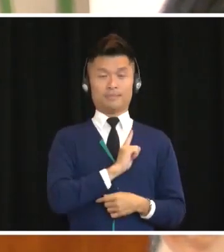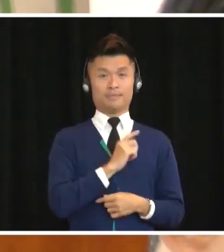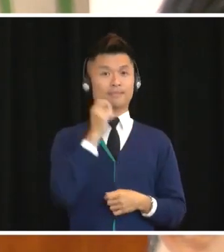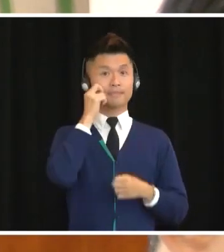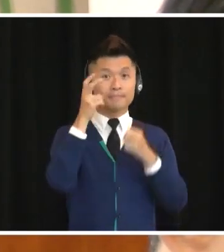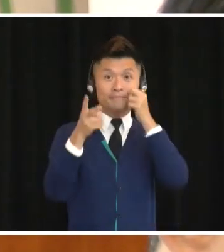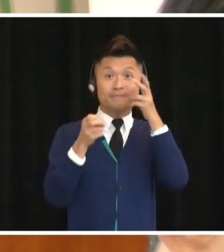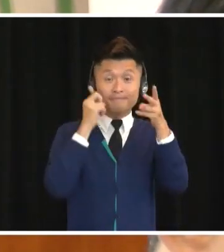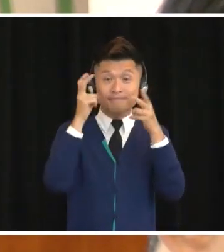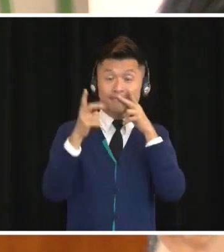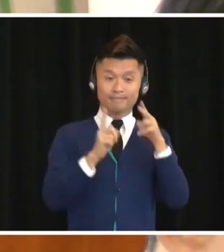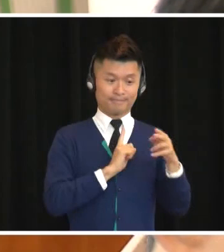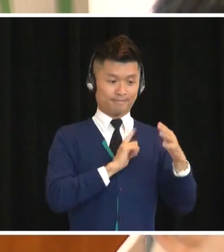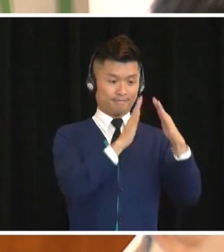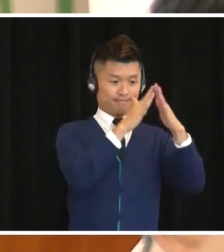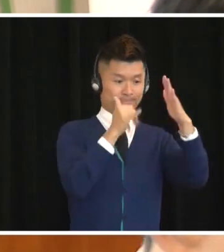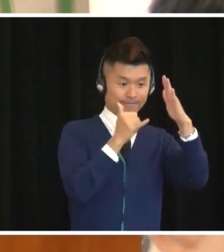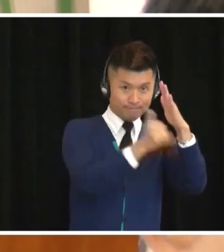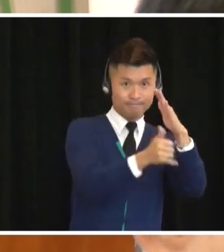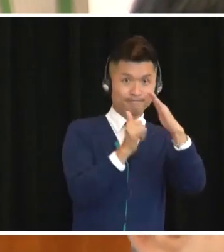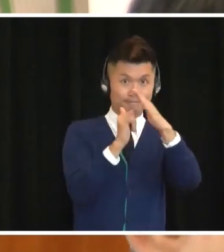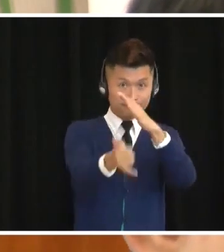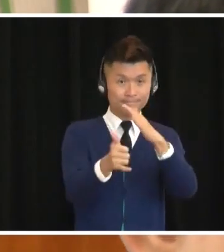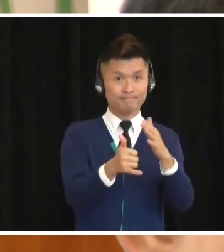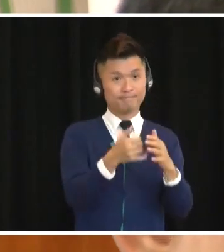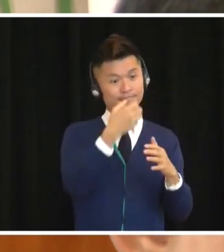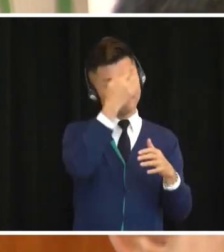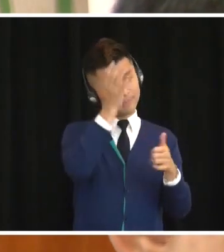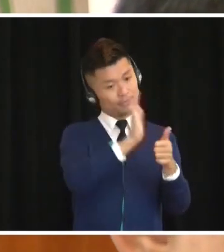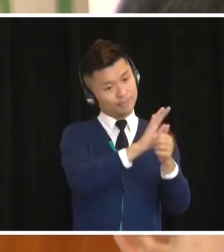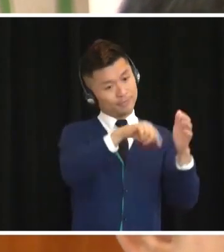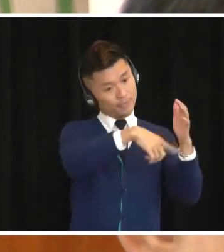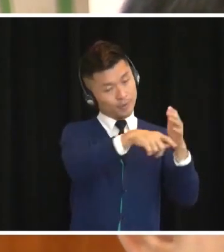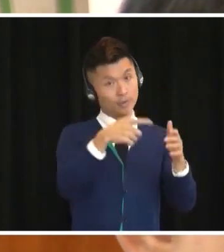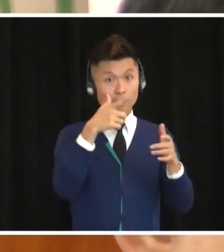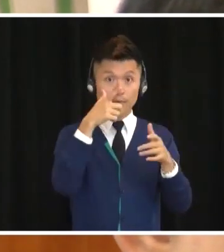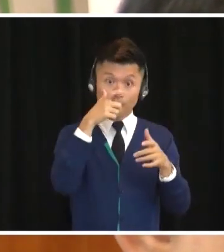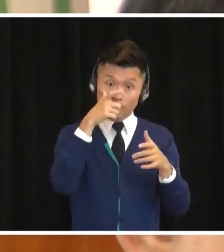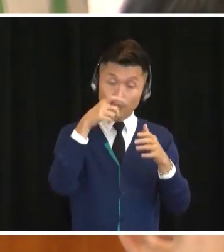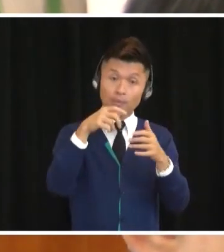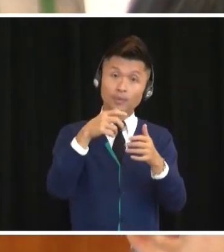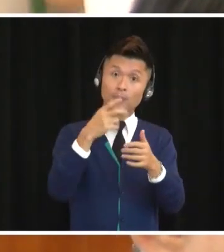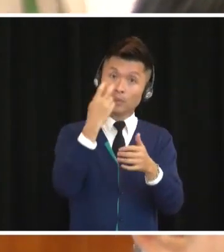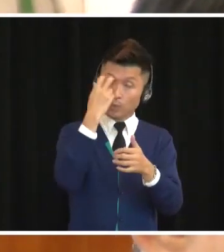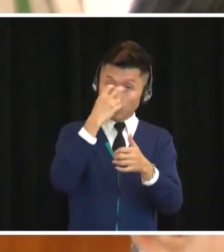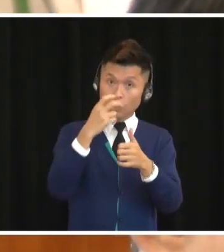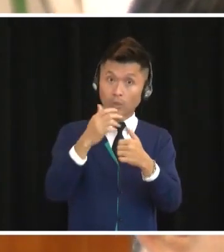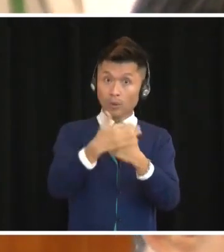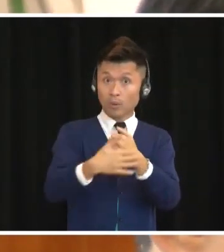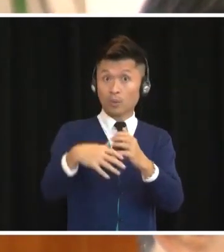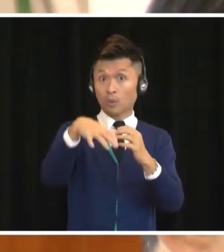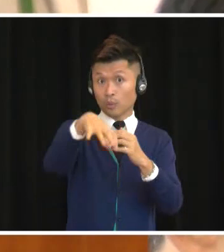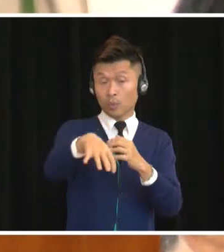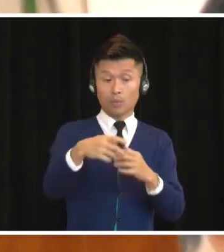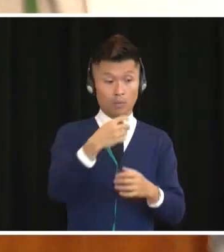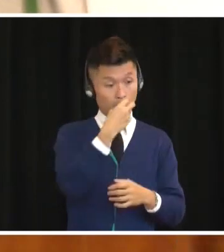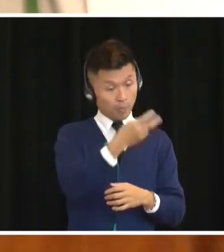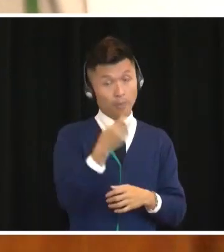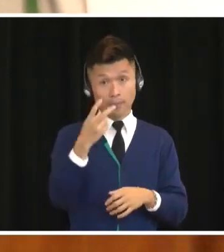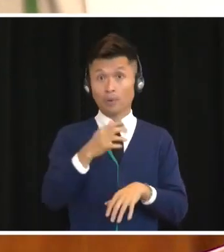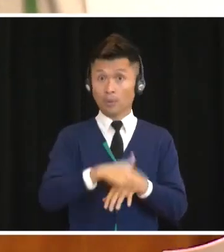correctional schools? Yes. For me, I visit such places every 2 to 3 months.